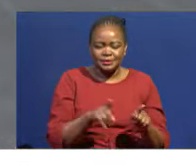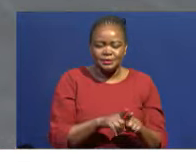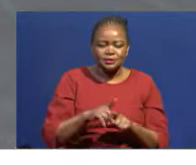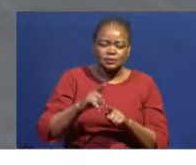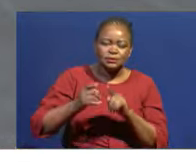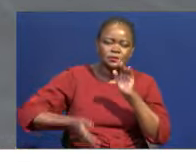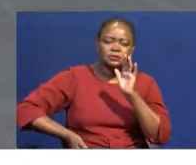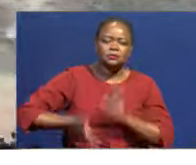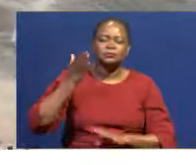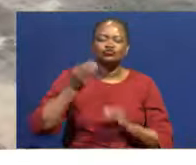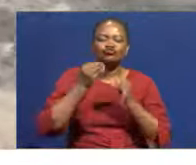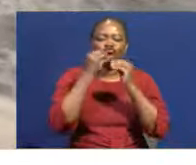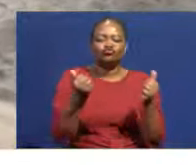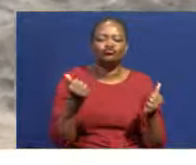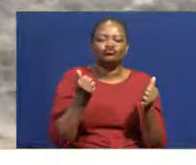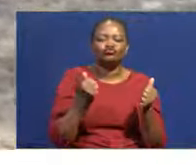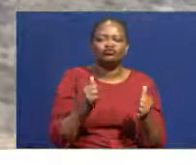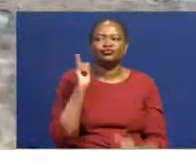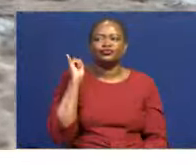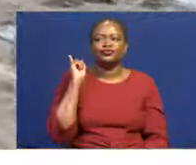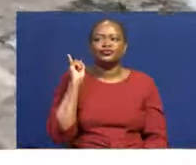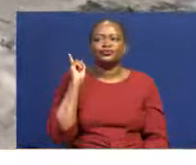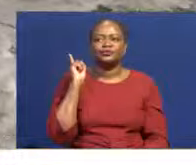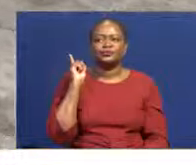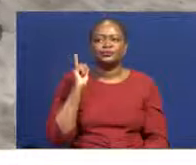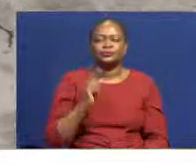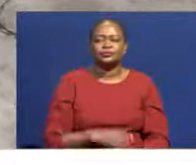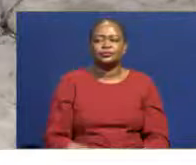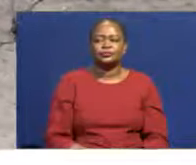immediate intervention.